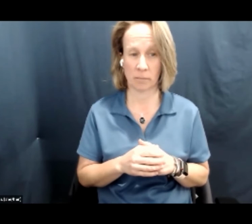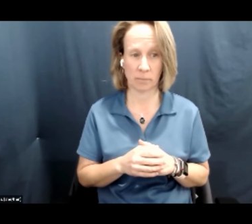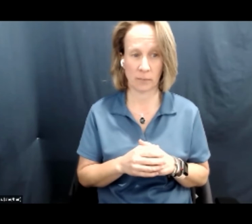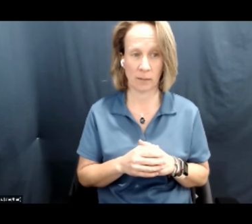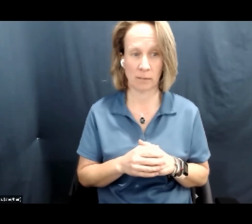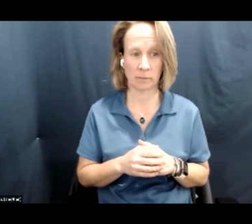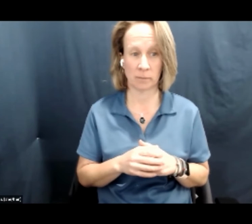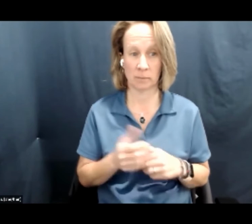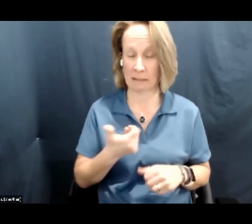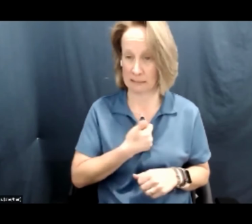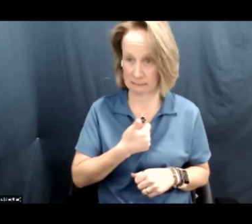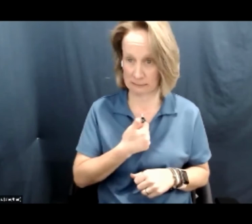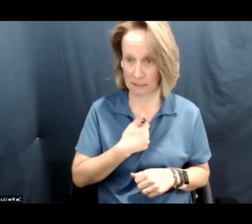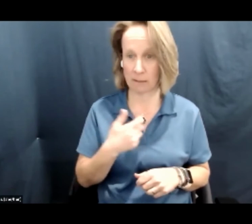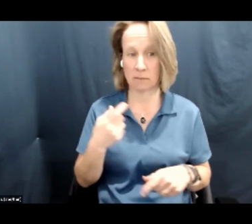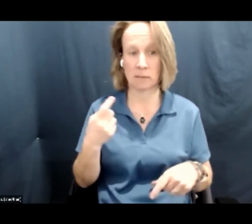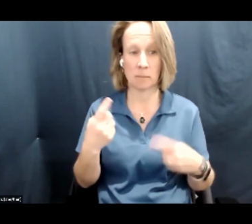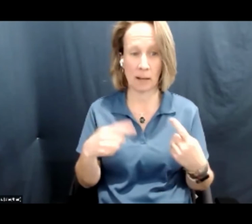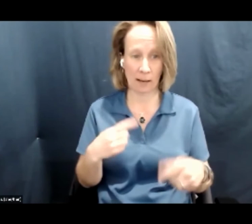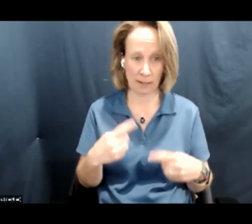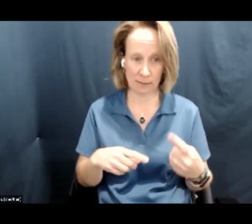myself, a relative,